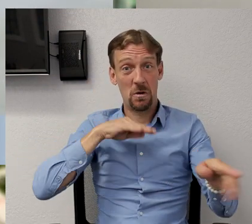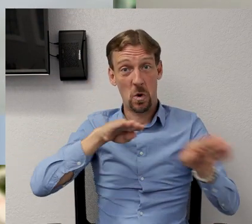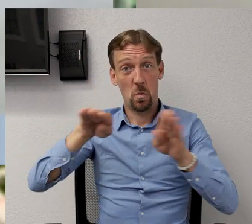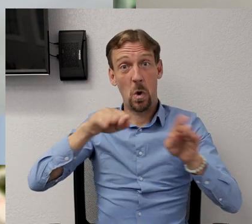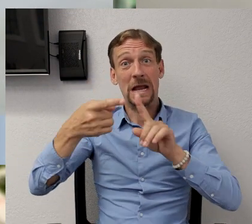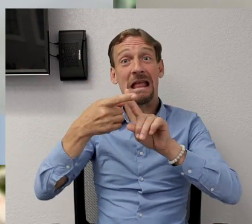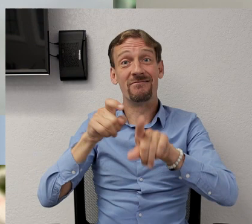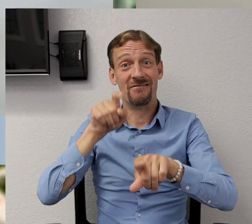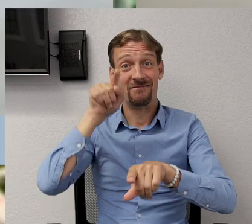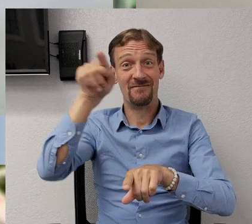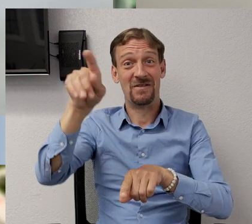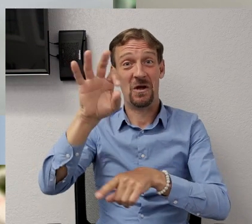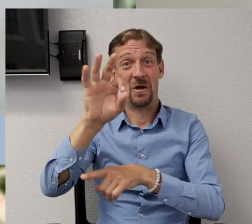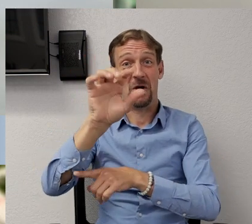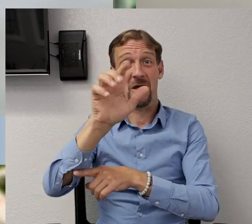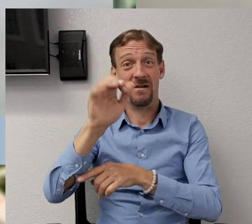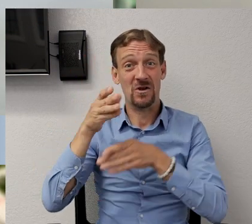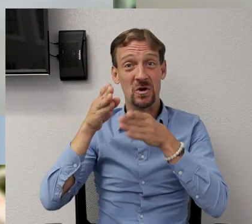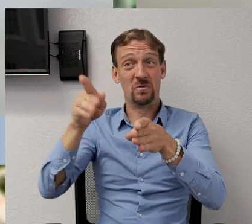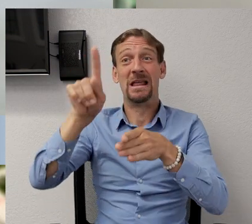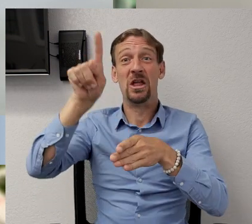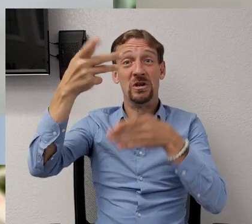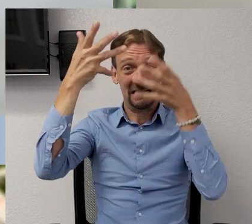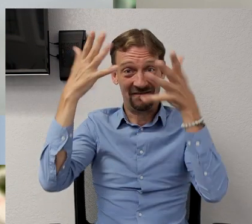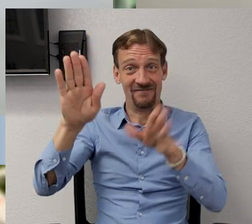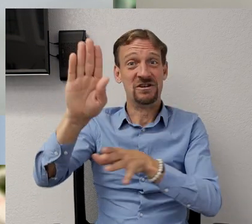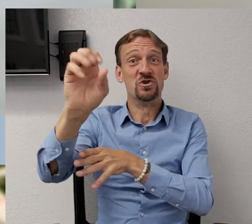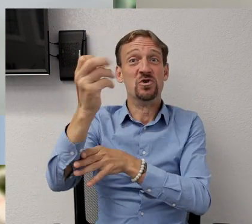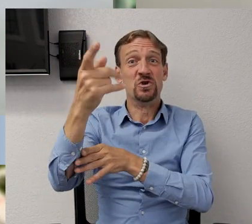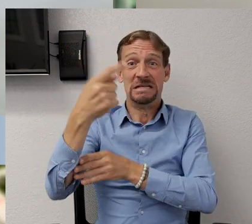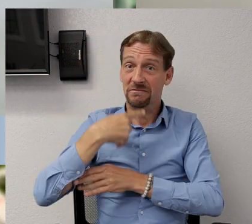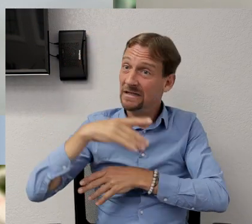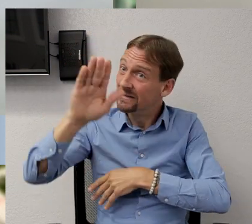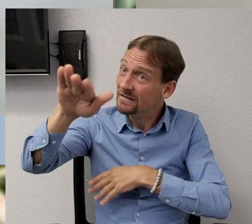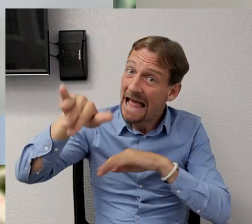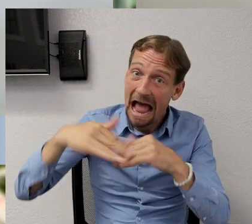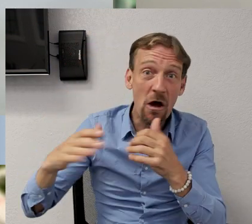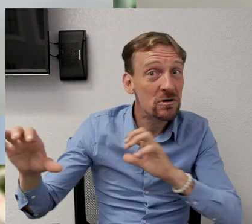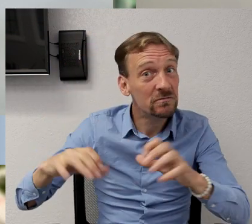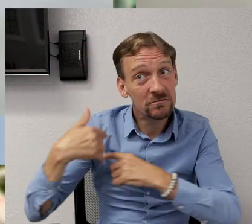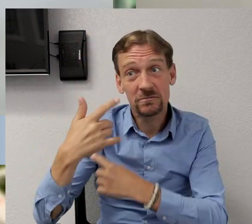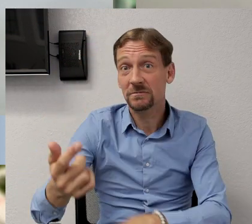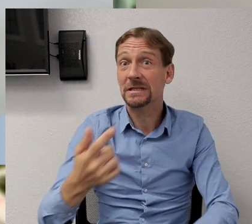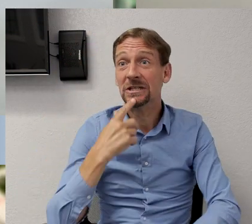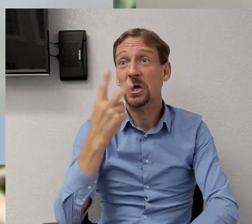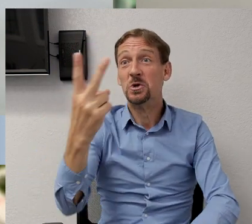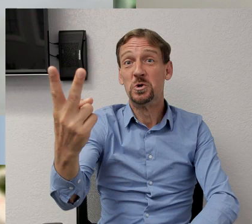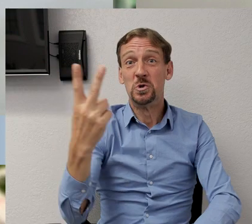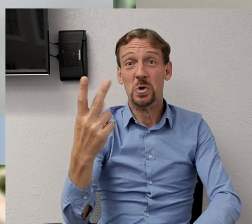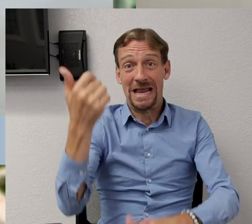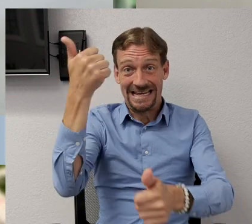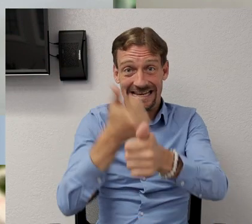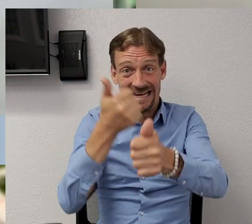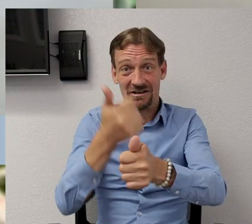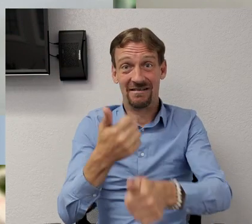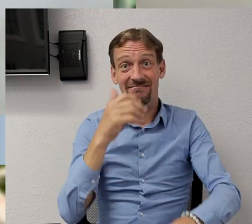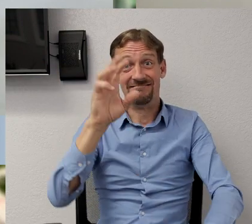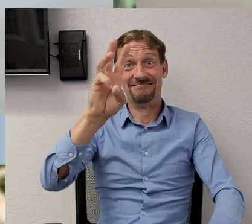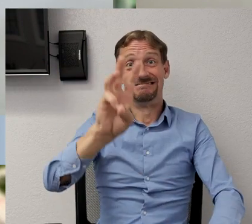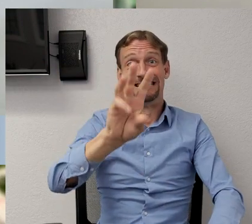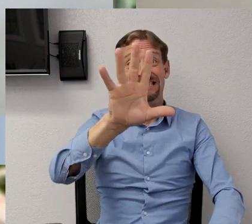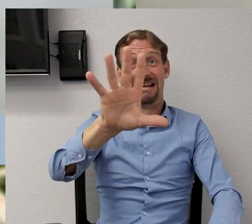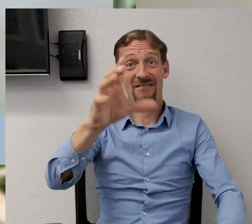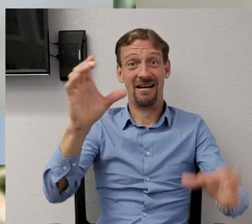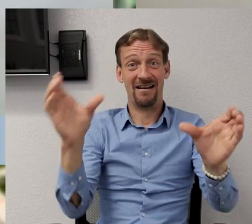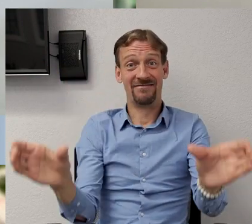the Floral Street, and they had just finished their shift, and I asked them how did it go today, and the two of them had 65 specimens